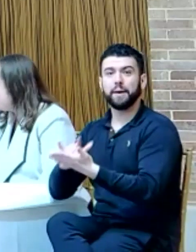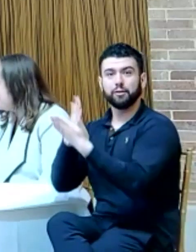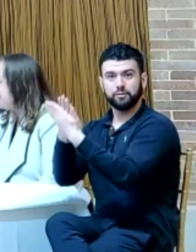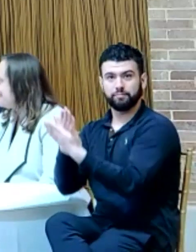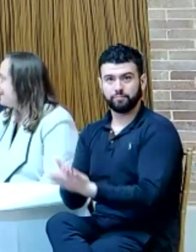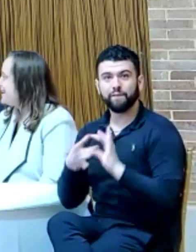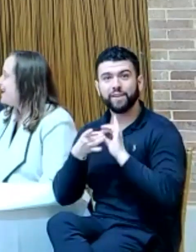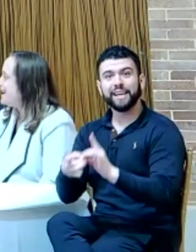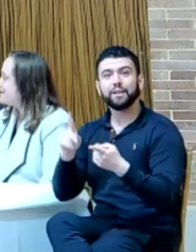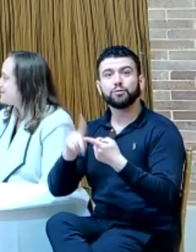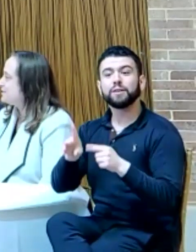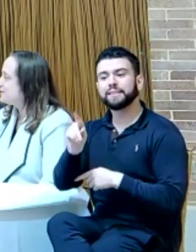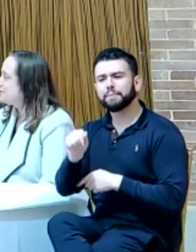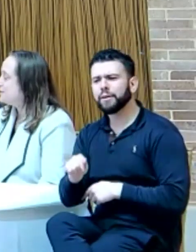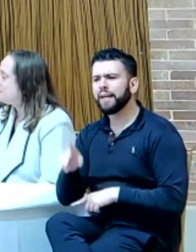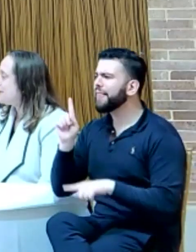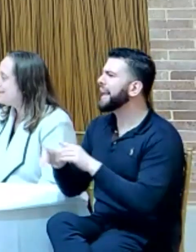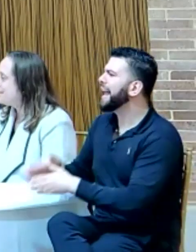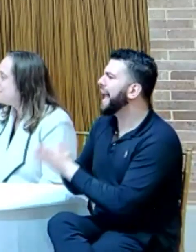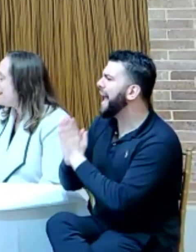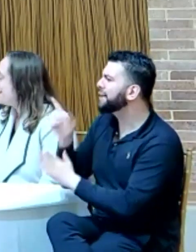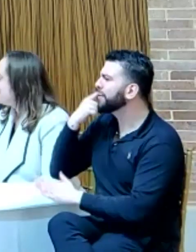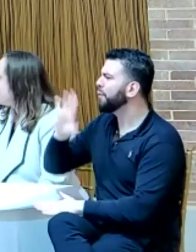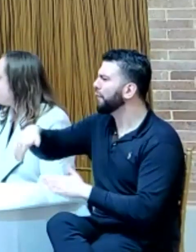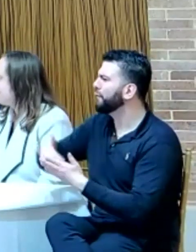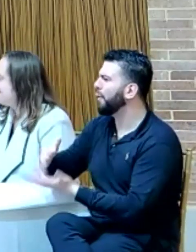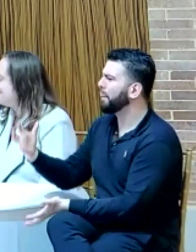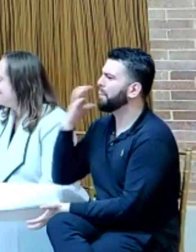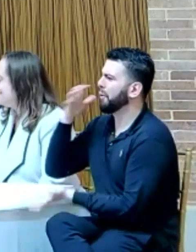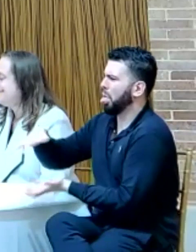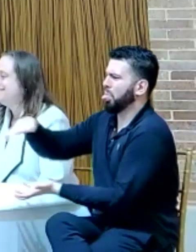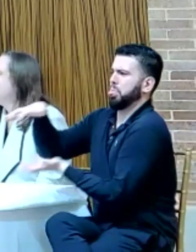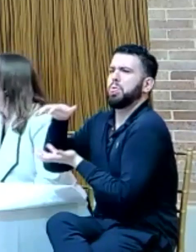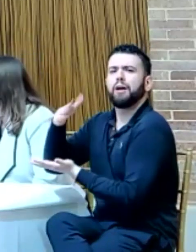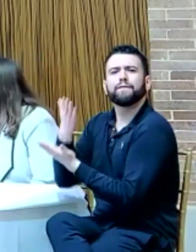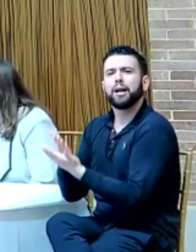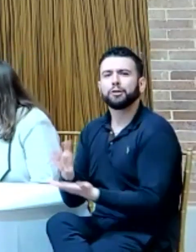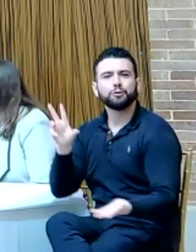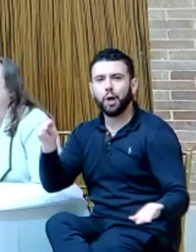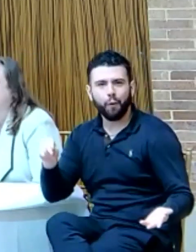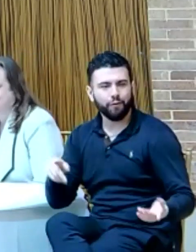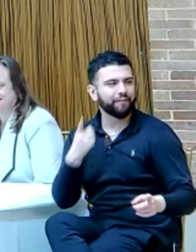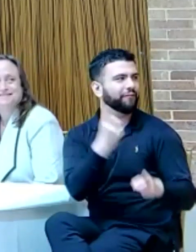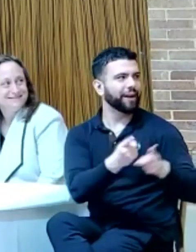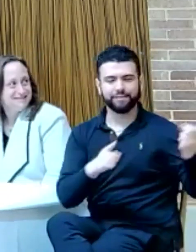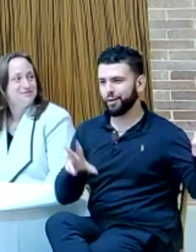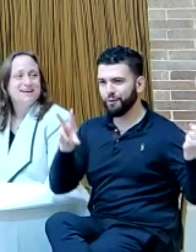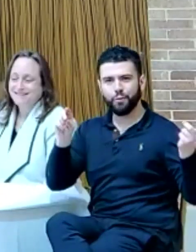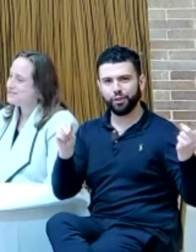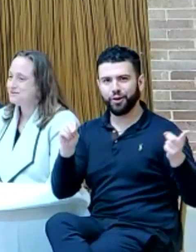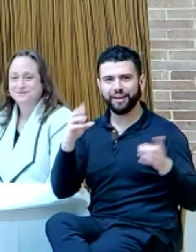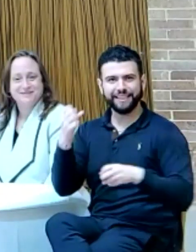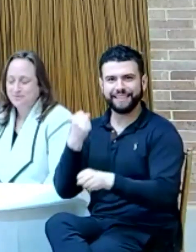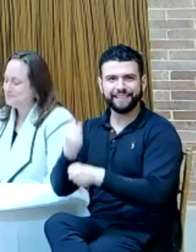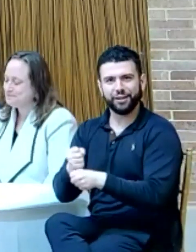their disability they cannot ask for their full breadth of medical records right so 30 years of medical treatment or psychiat atric